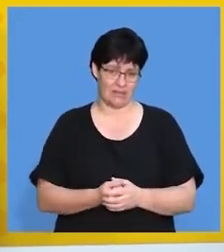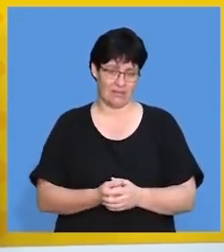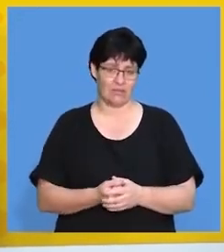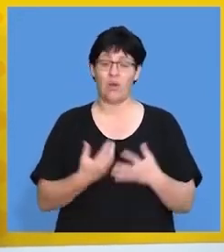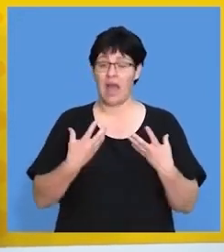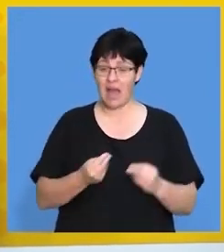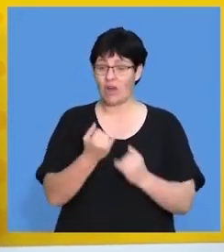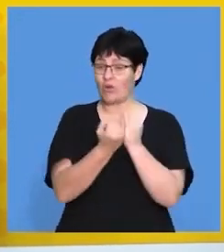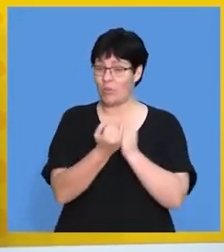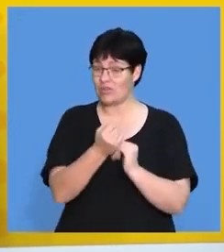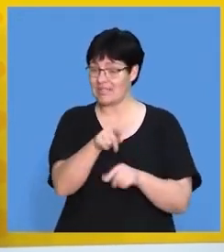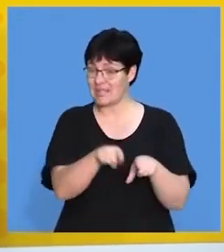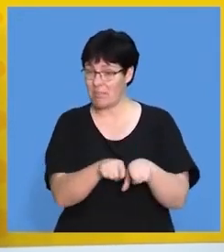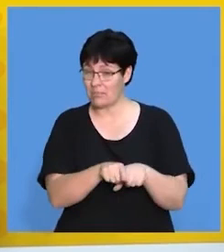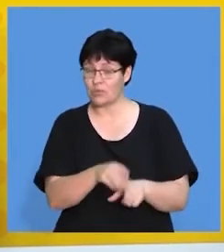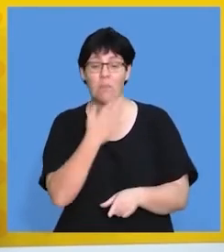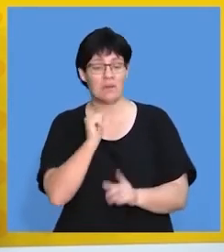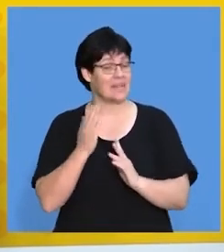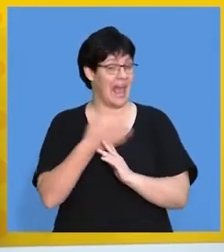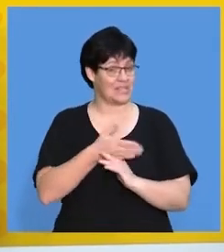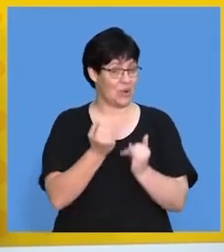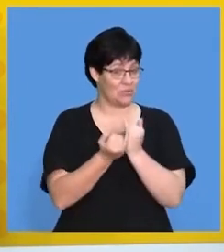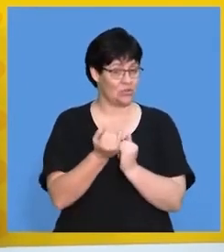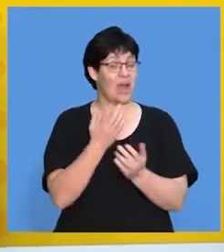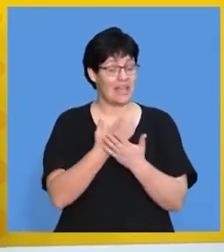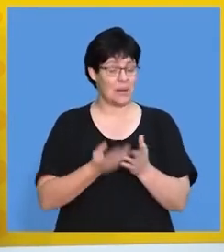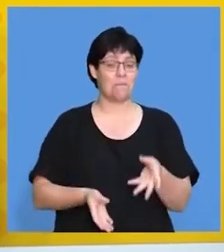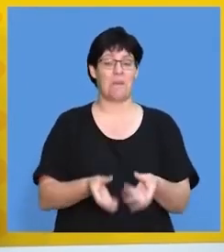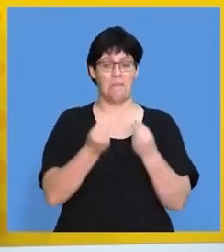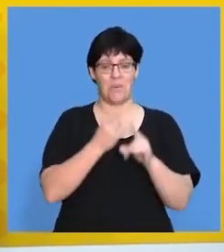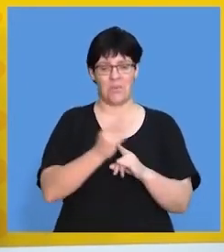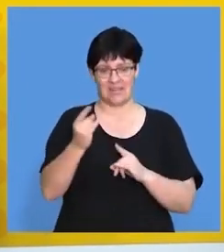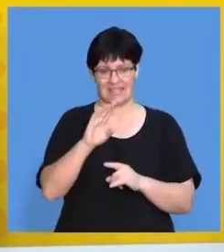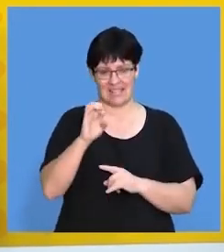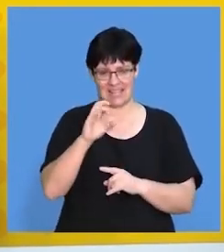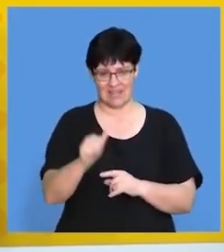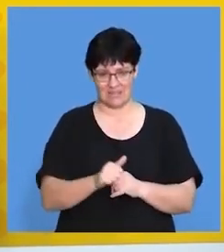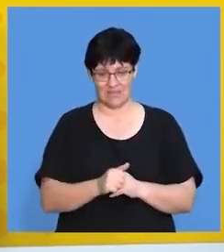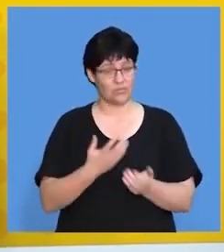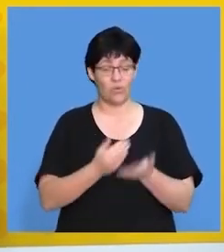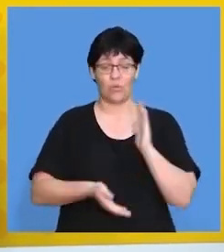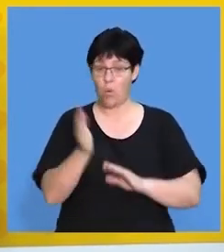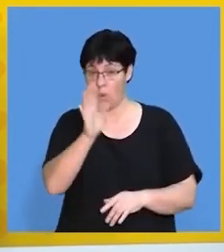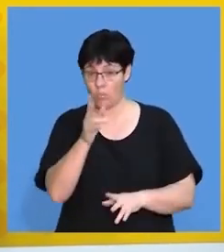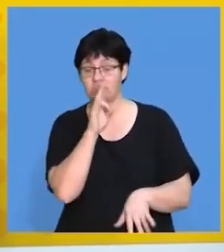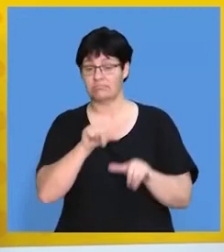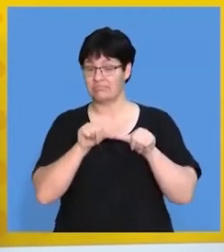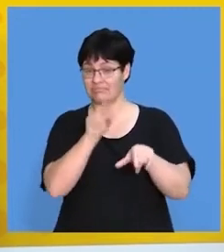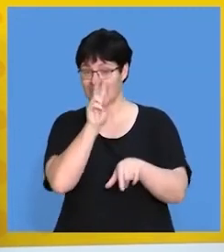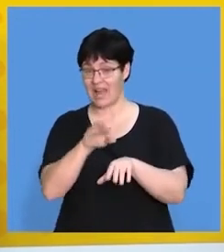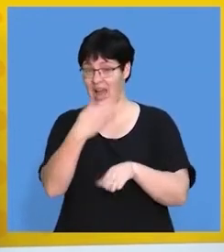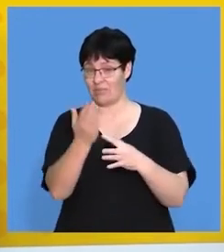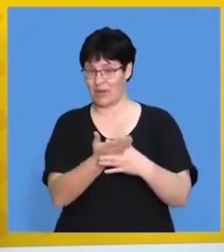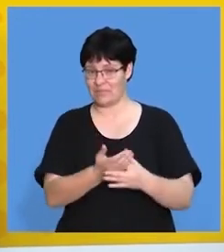best as we can. We do have that competition as well, so please enter so that you can stand yourself a chance to win data. Don't go